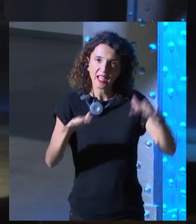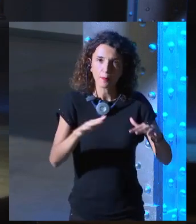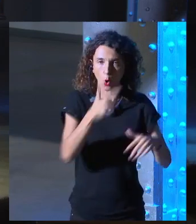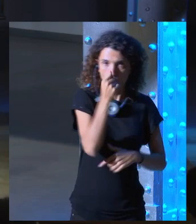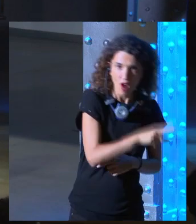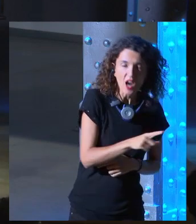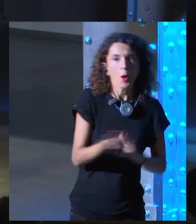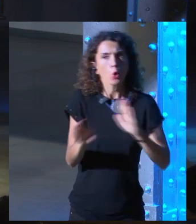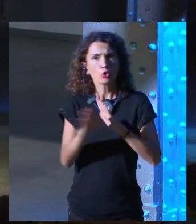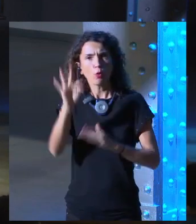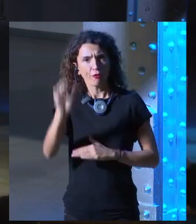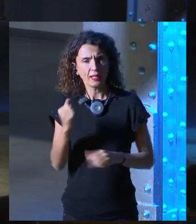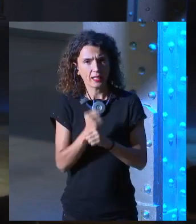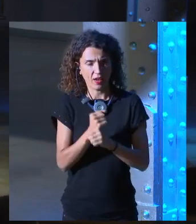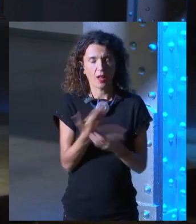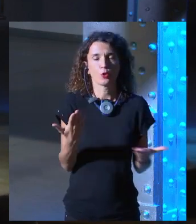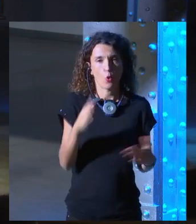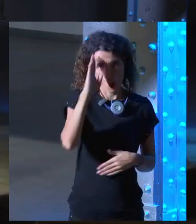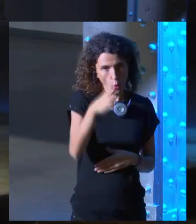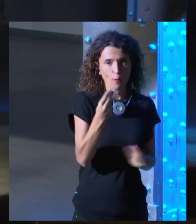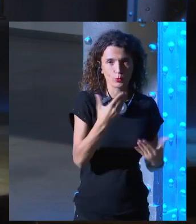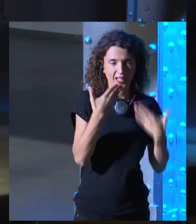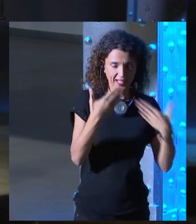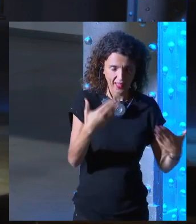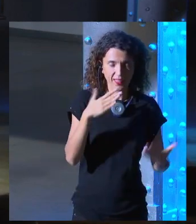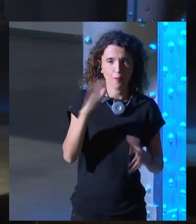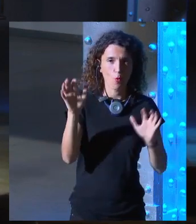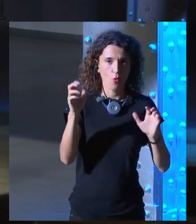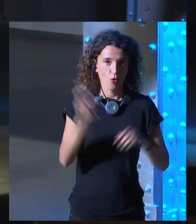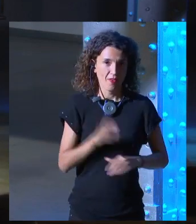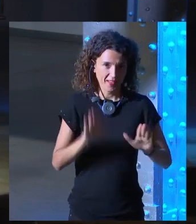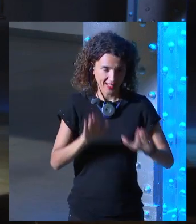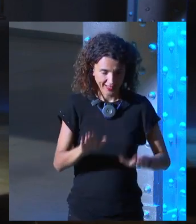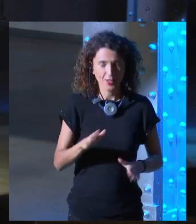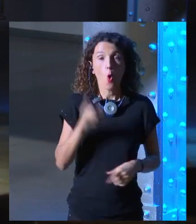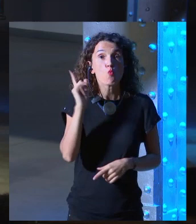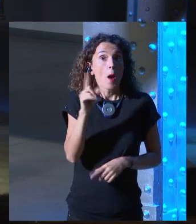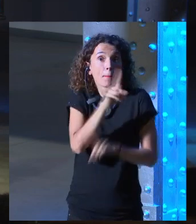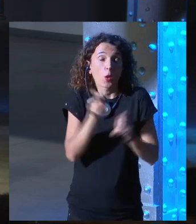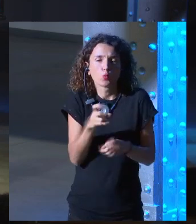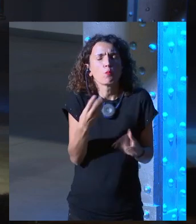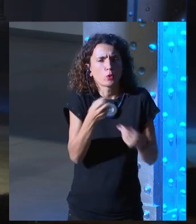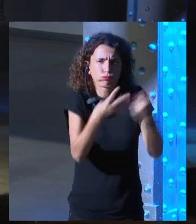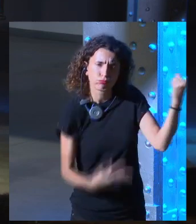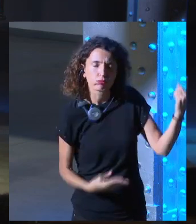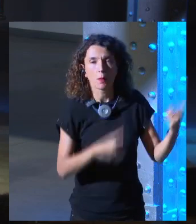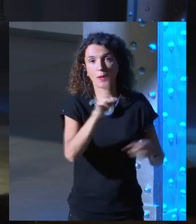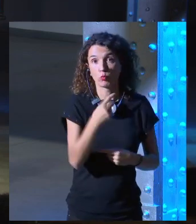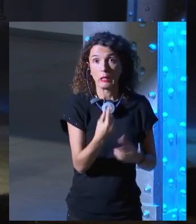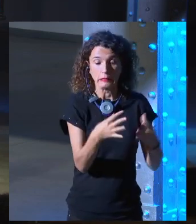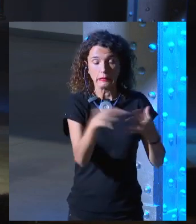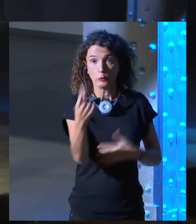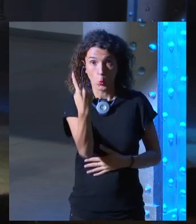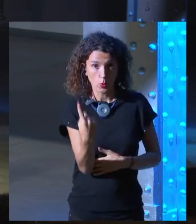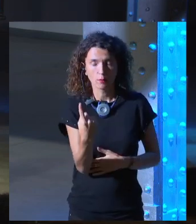Hello. Hello. Thank you very much for being here. I have only one question. I have a lot of them, but not so many